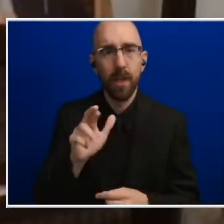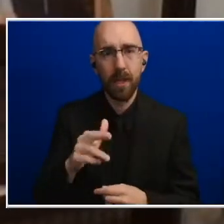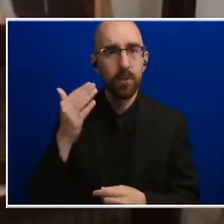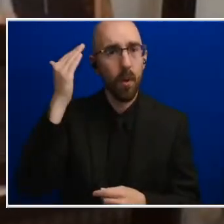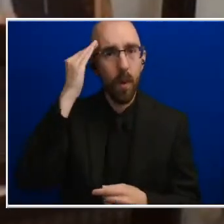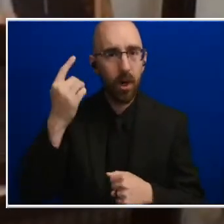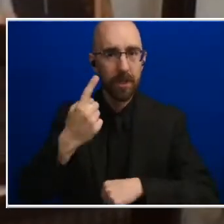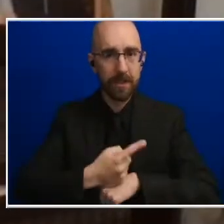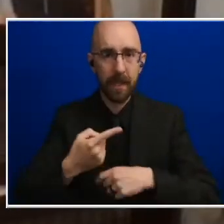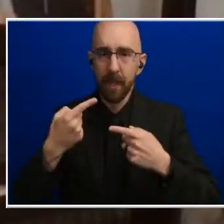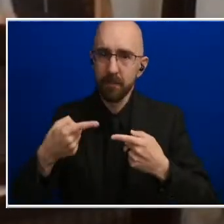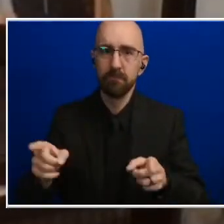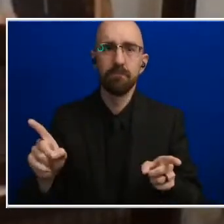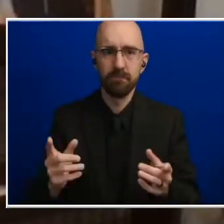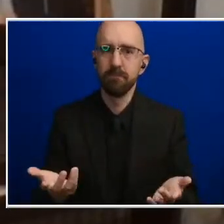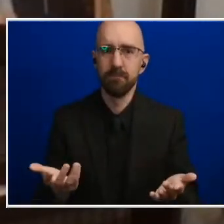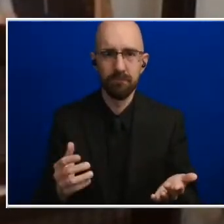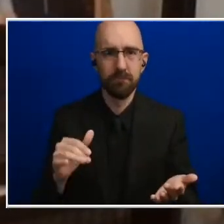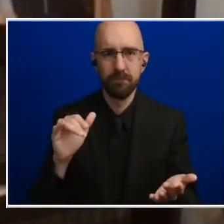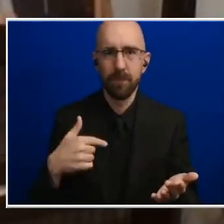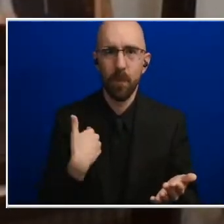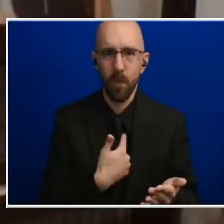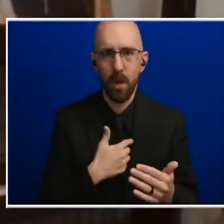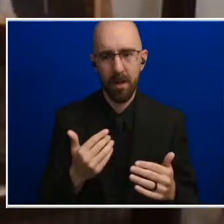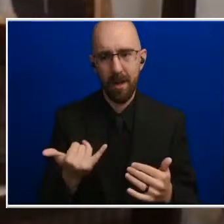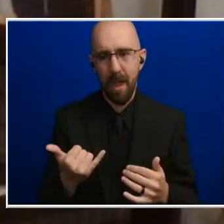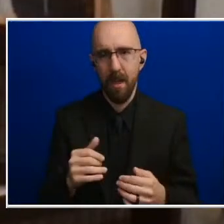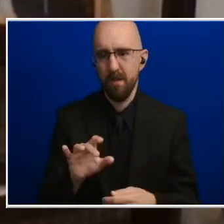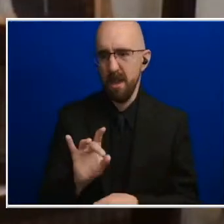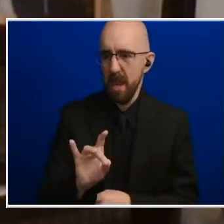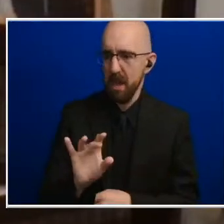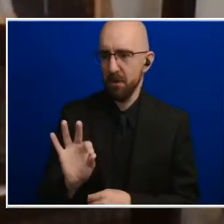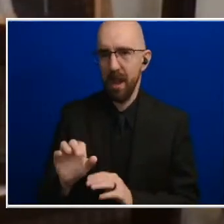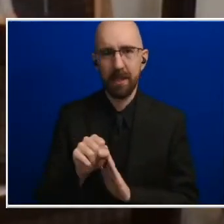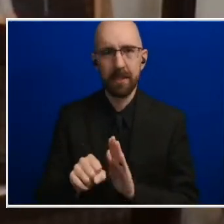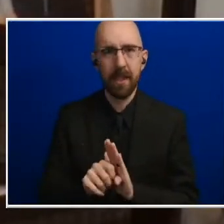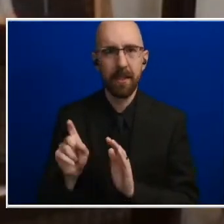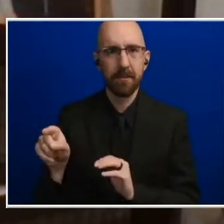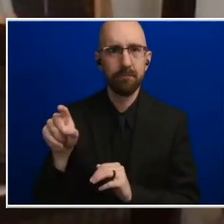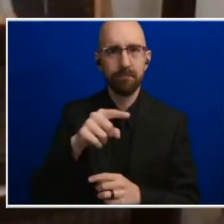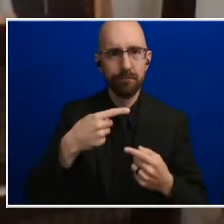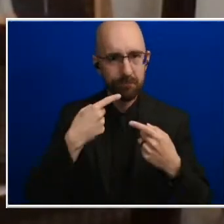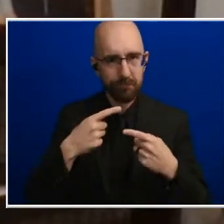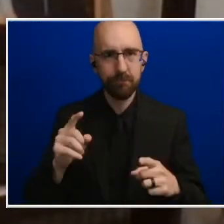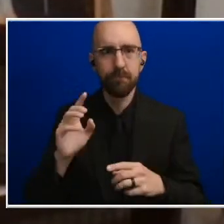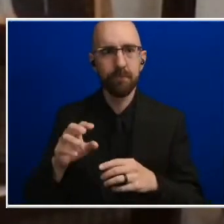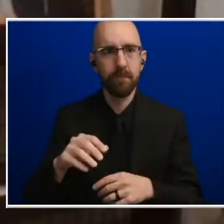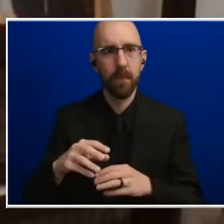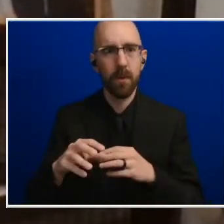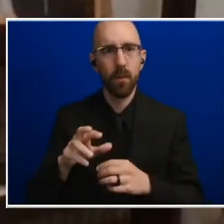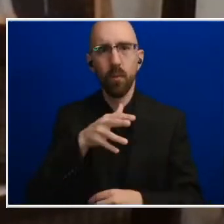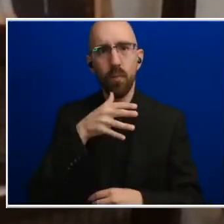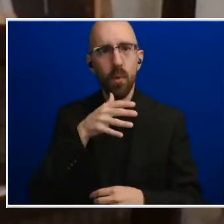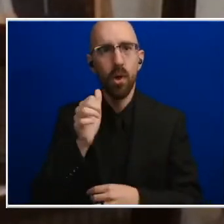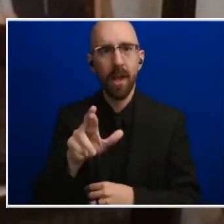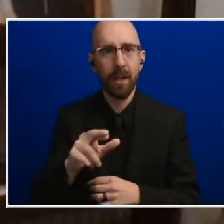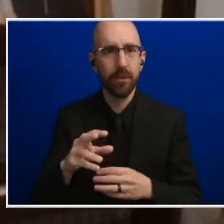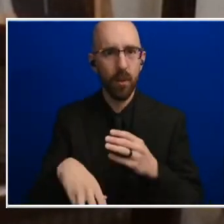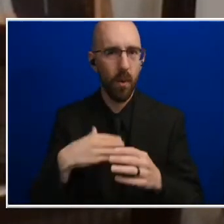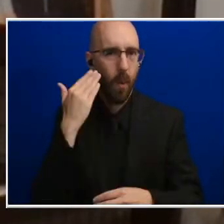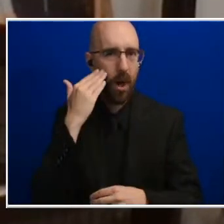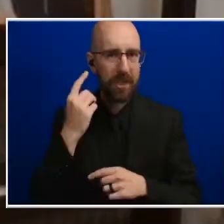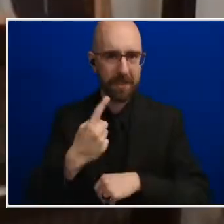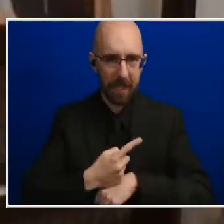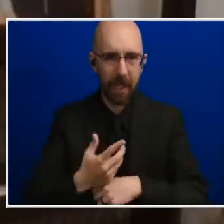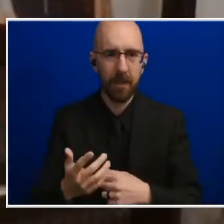so I think we're up to 8 or 9 states now that have proclaimed that as Rural Cancer Awareness Day. So in just 3 years' time, we've